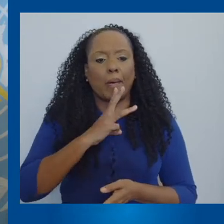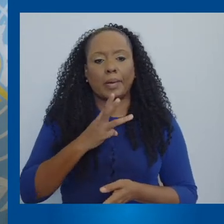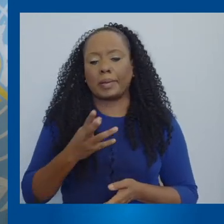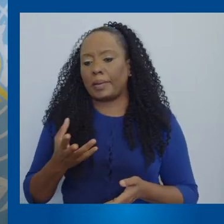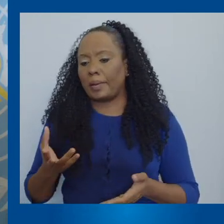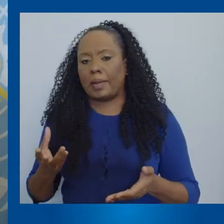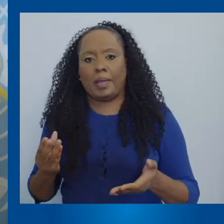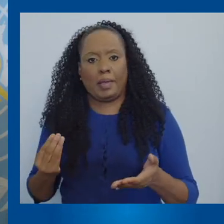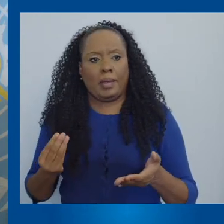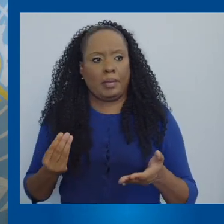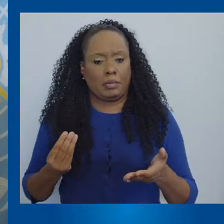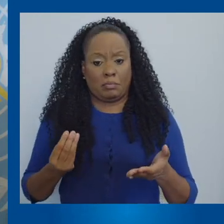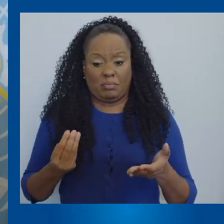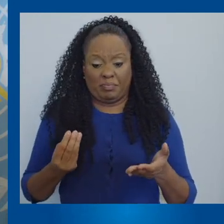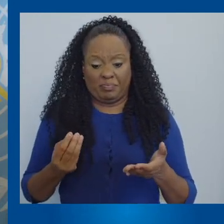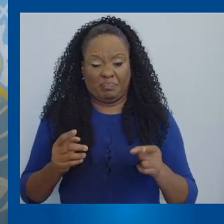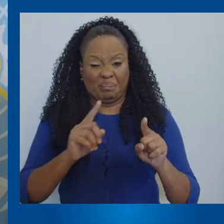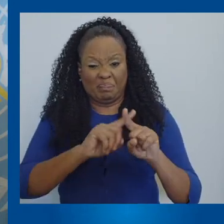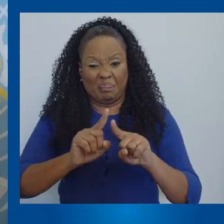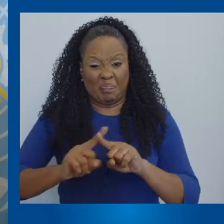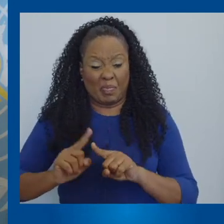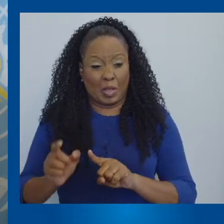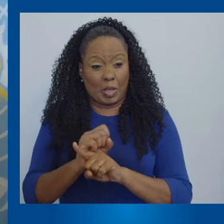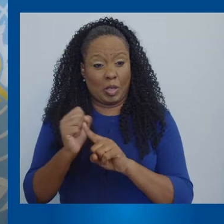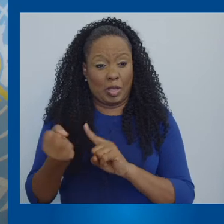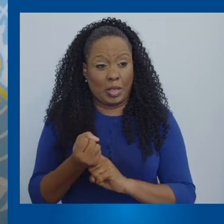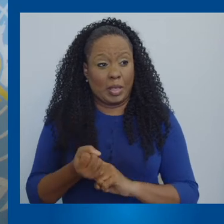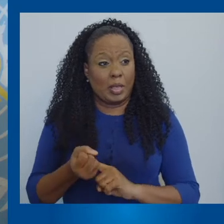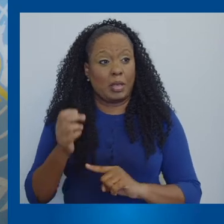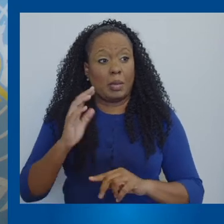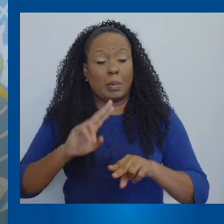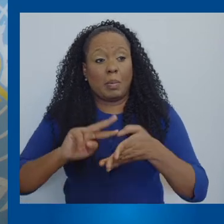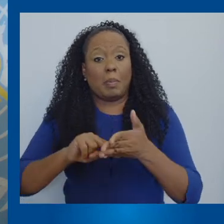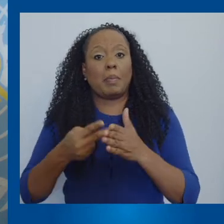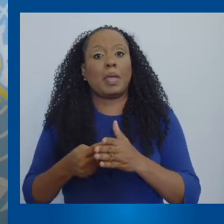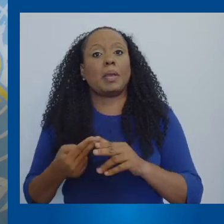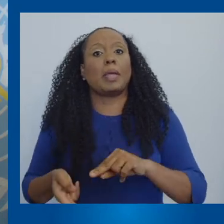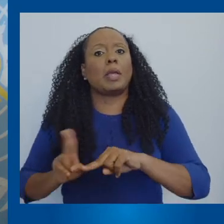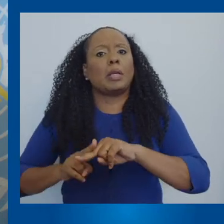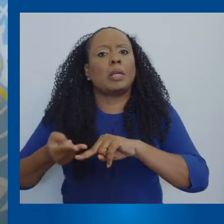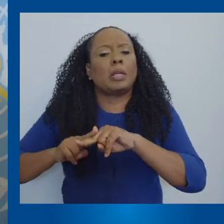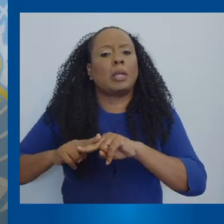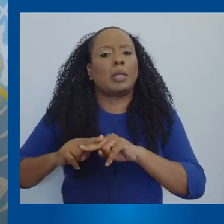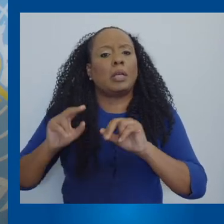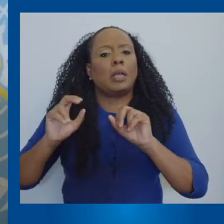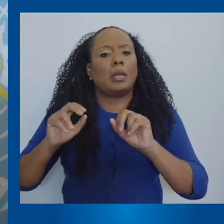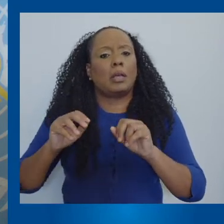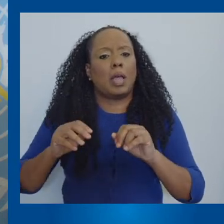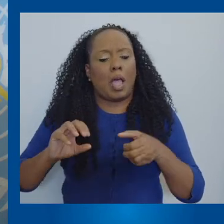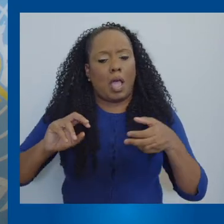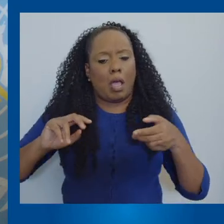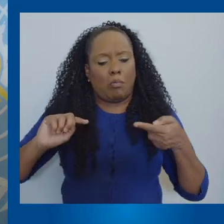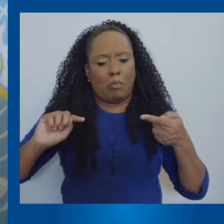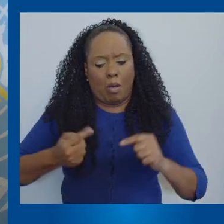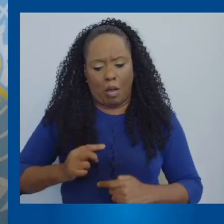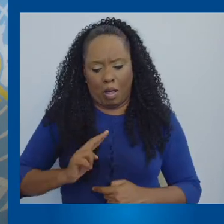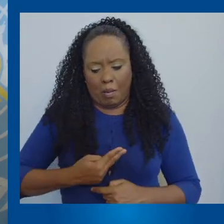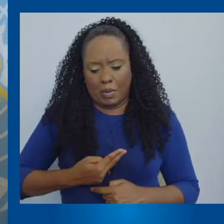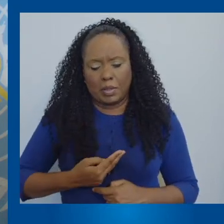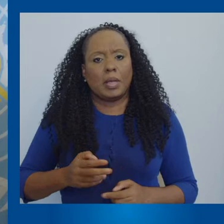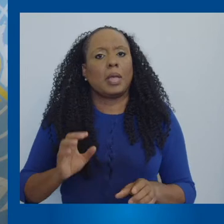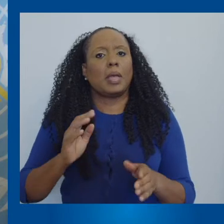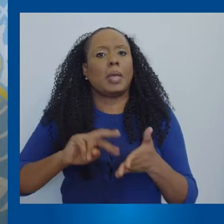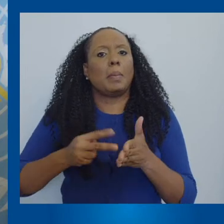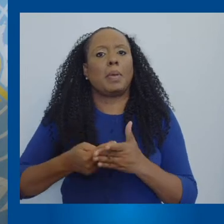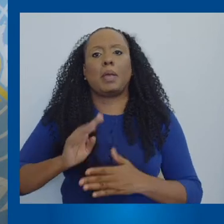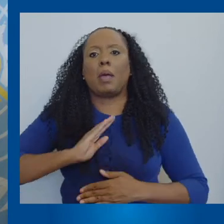leakage increases the ability of organisms that can harm us to build up resistance to drugs. The